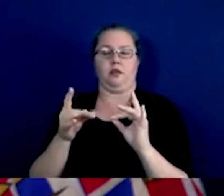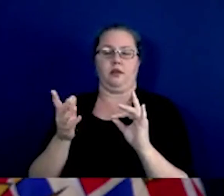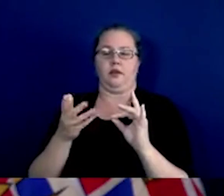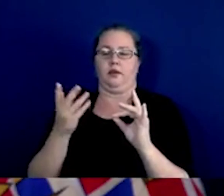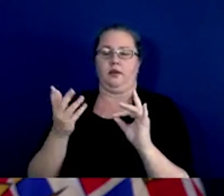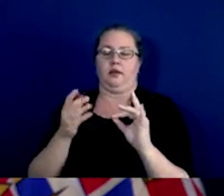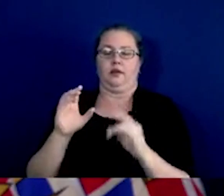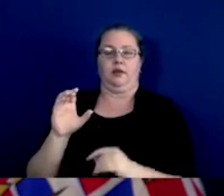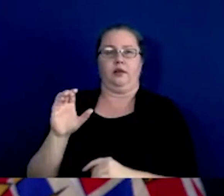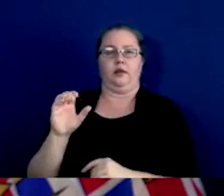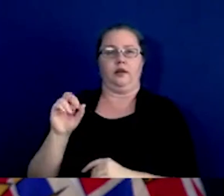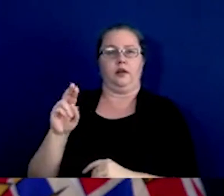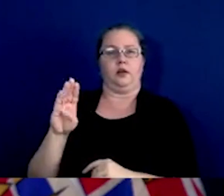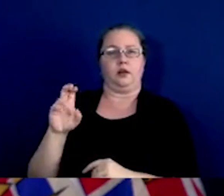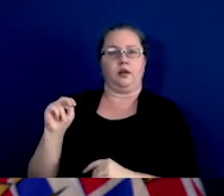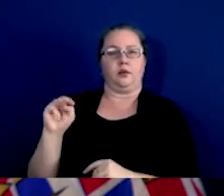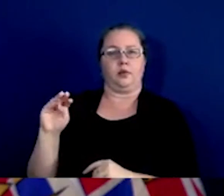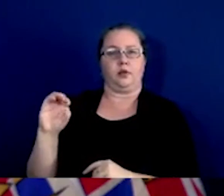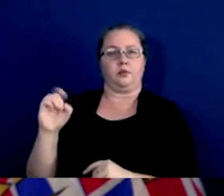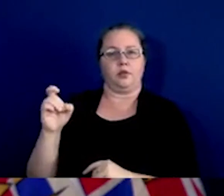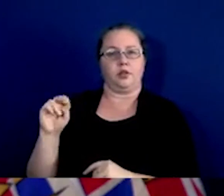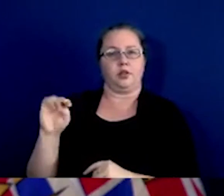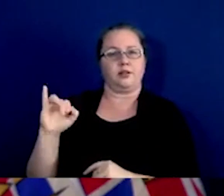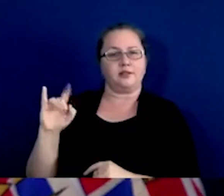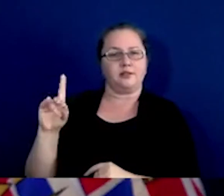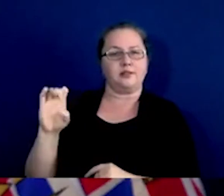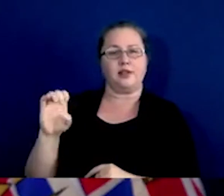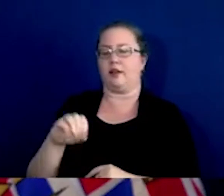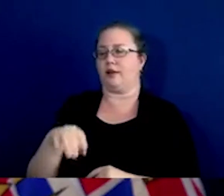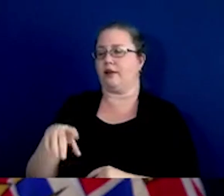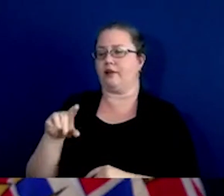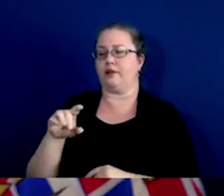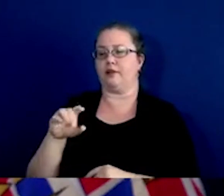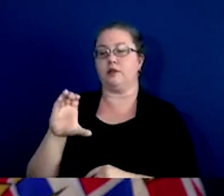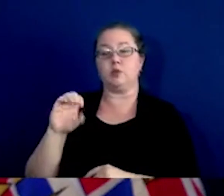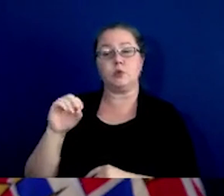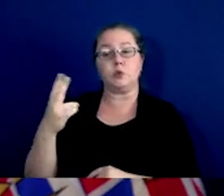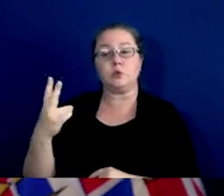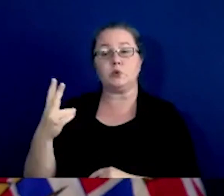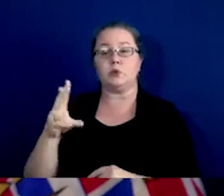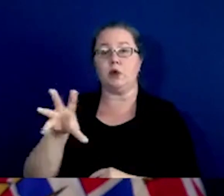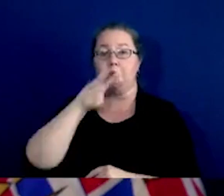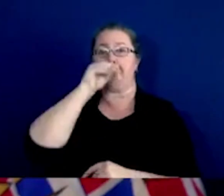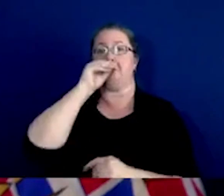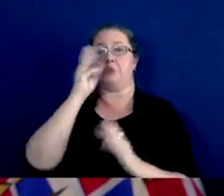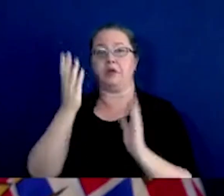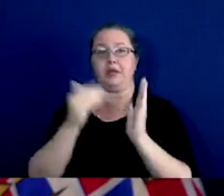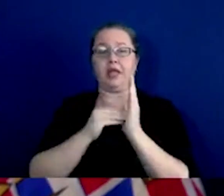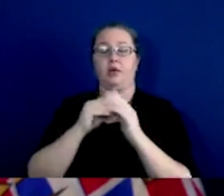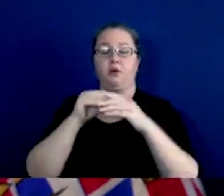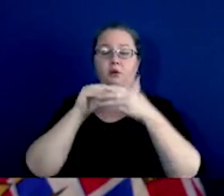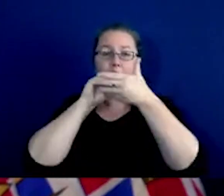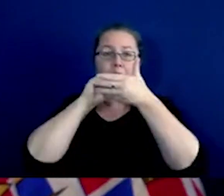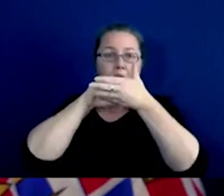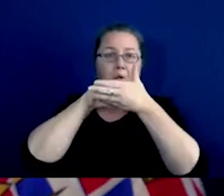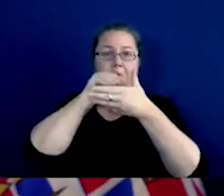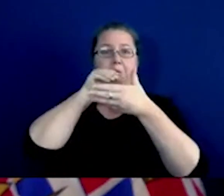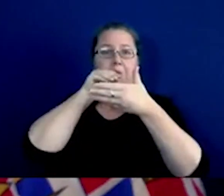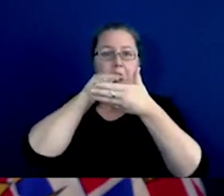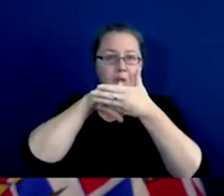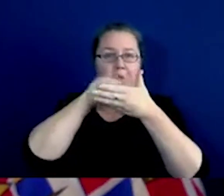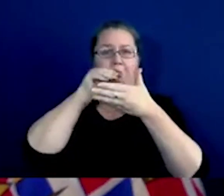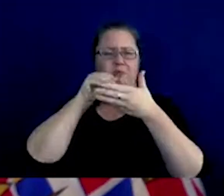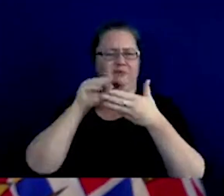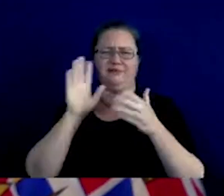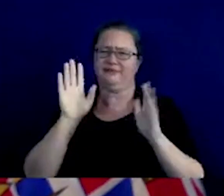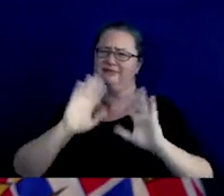this week, SFU released a study that showed that if mandating indoor masks nationwide,